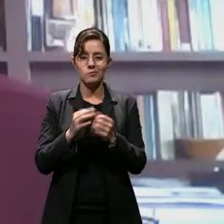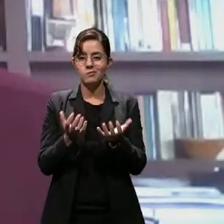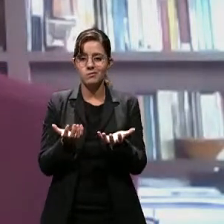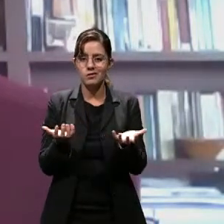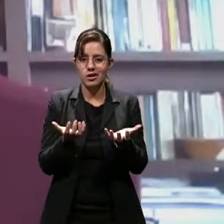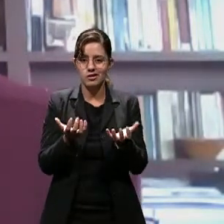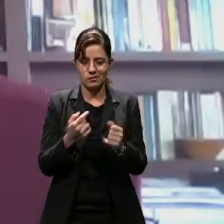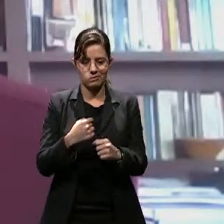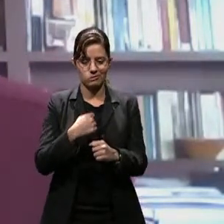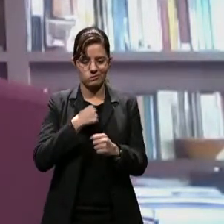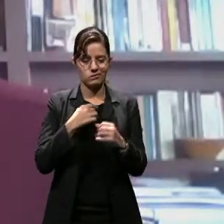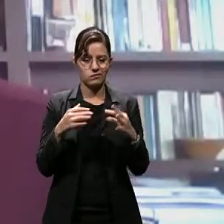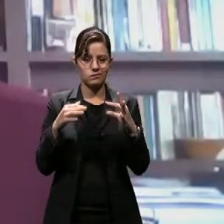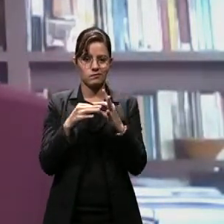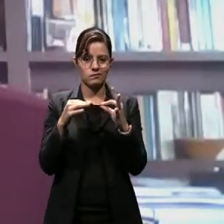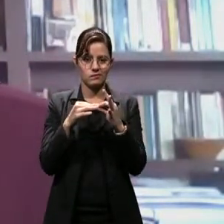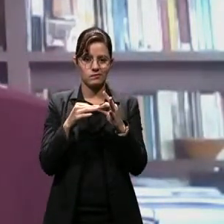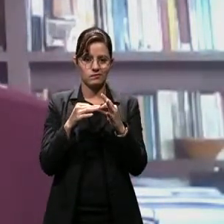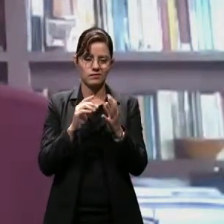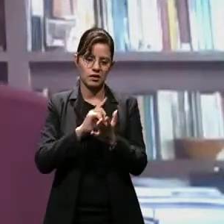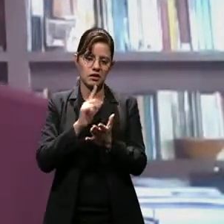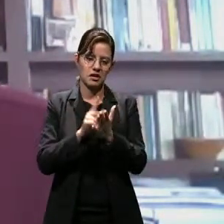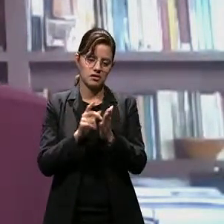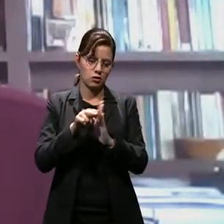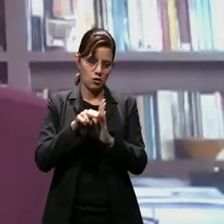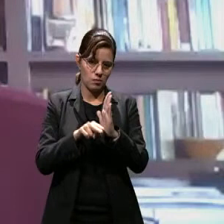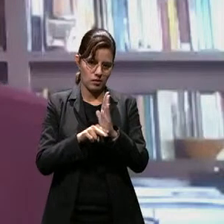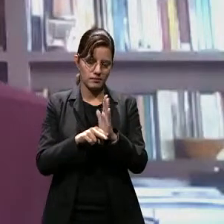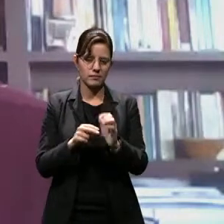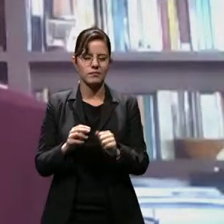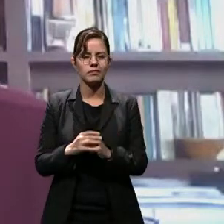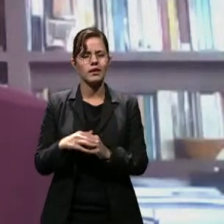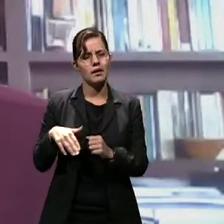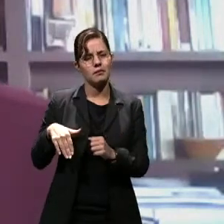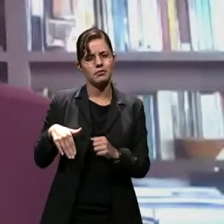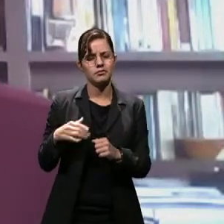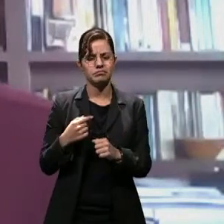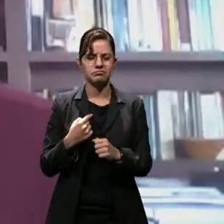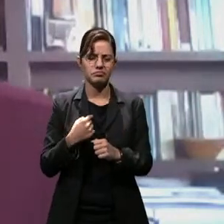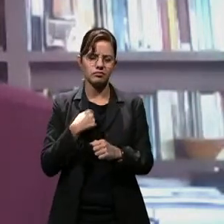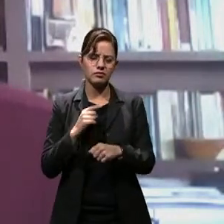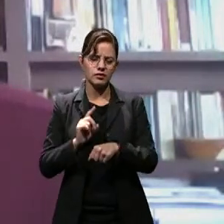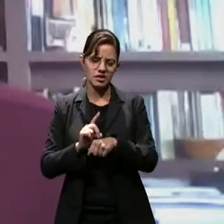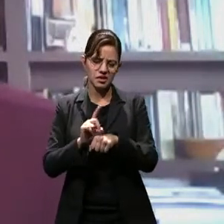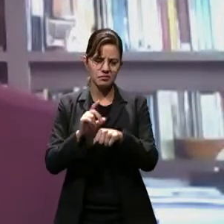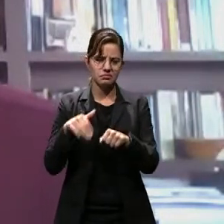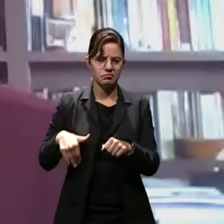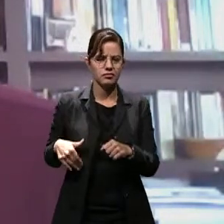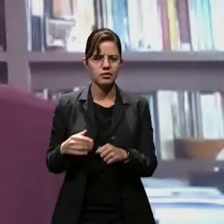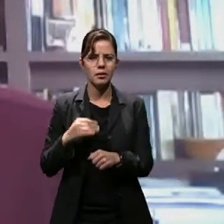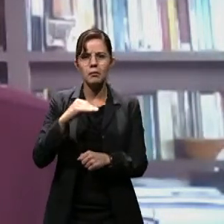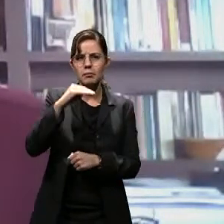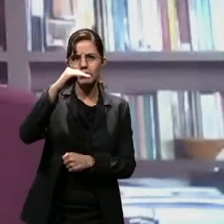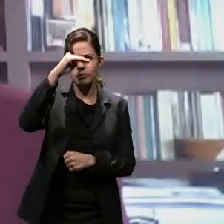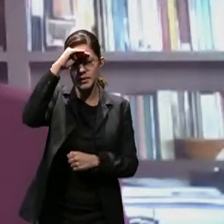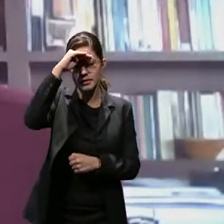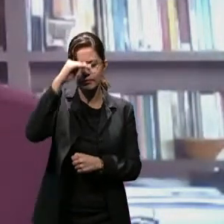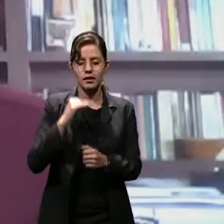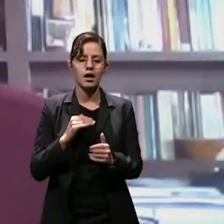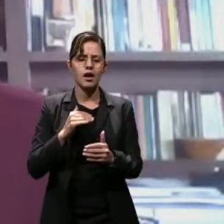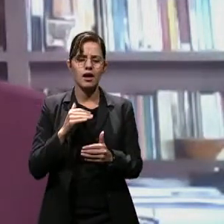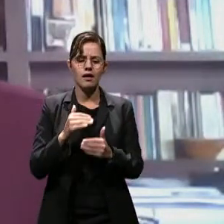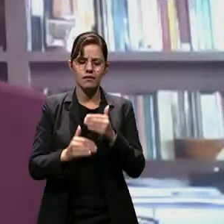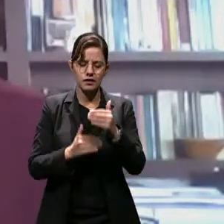and our legislative developments. While I was preparing this presentation, I was thinking that